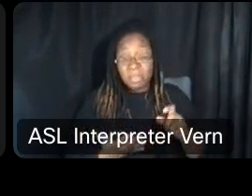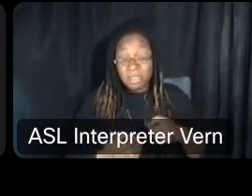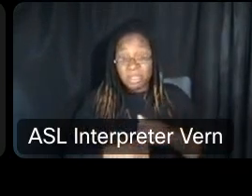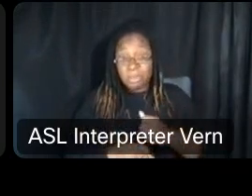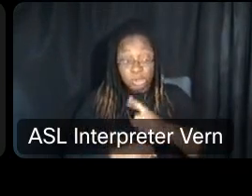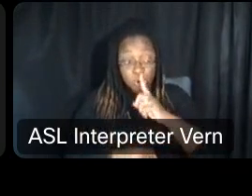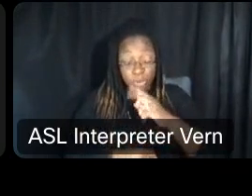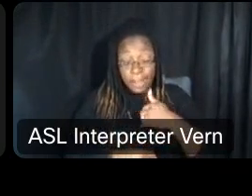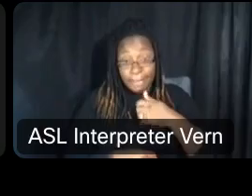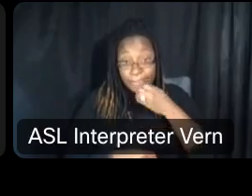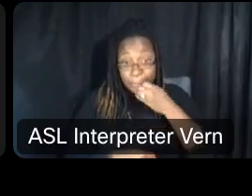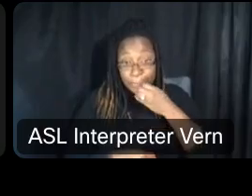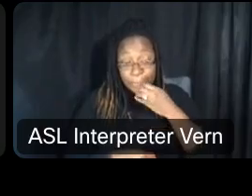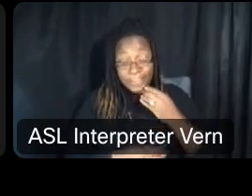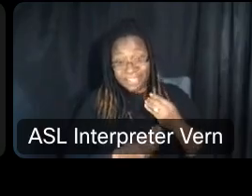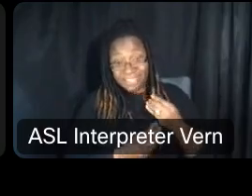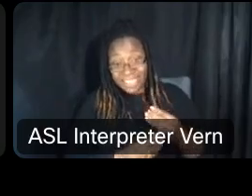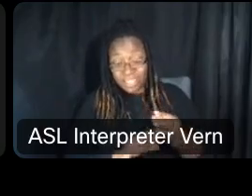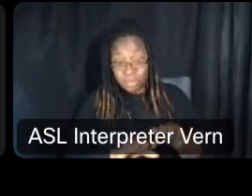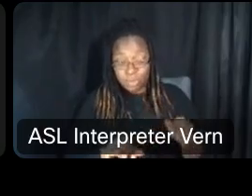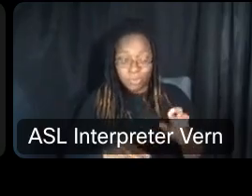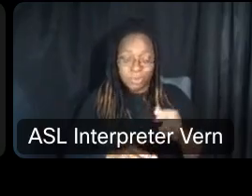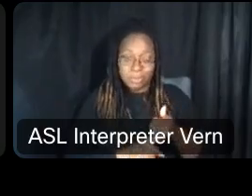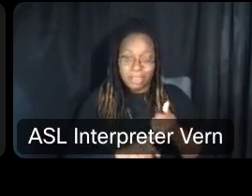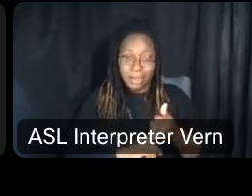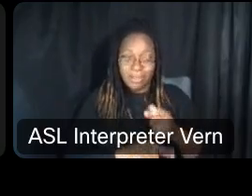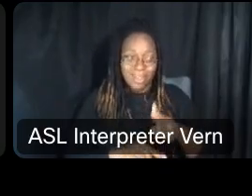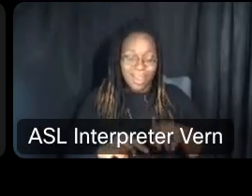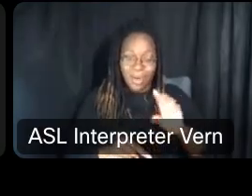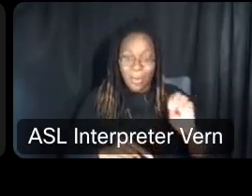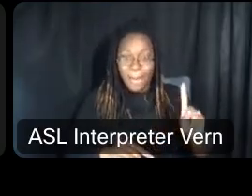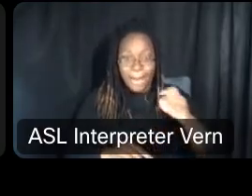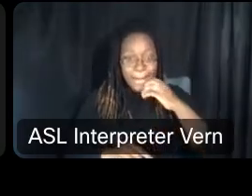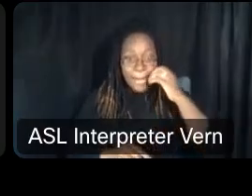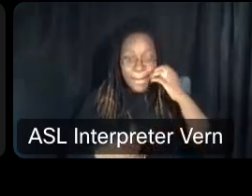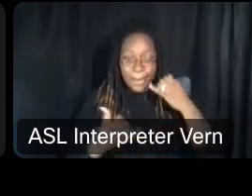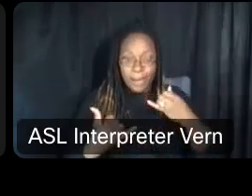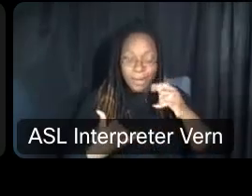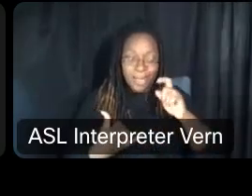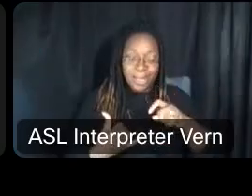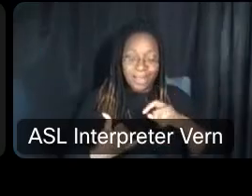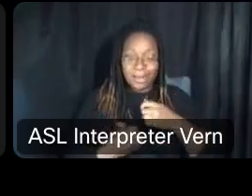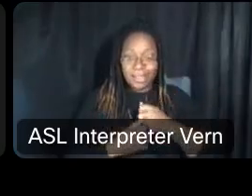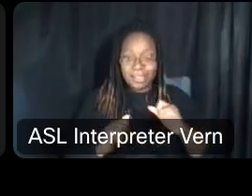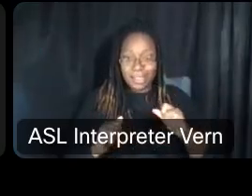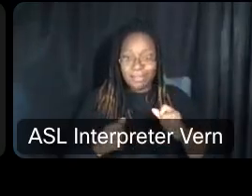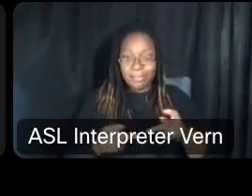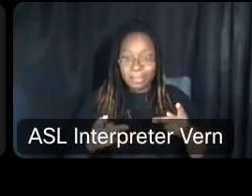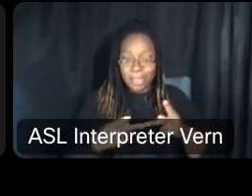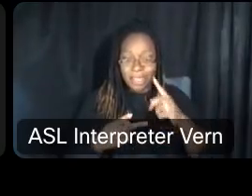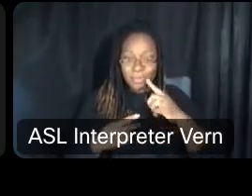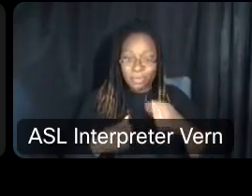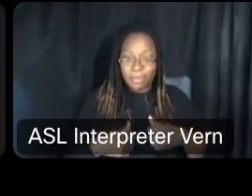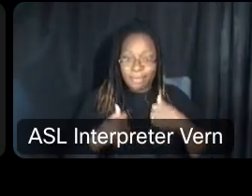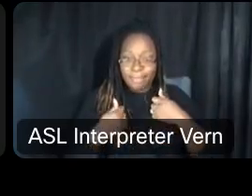have food for their children and for themselves, or they can't go back home right now and they need a safe place to be. And so we want to make